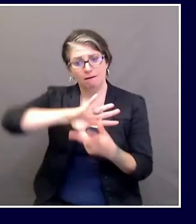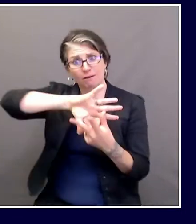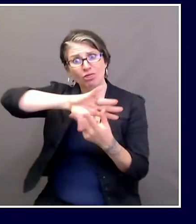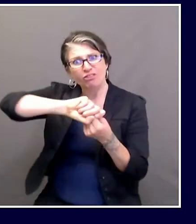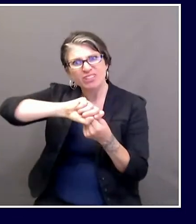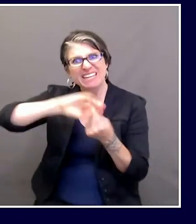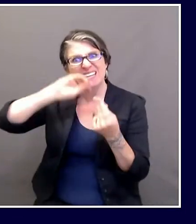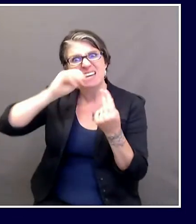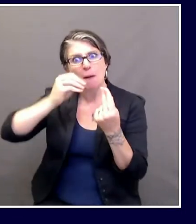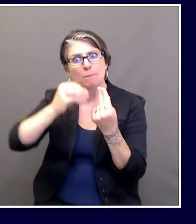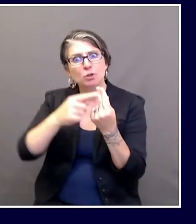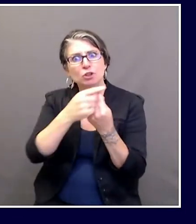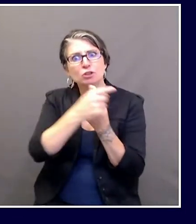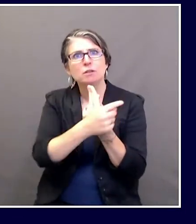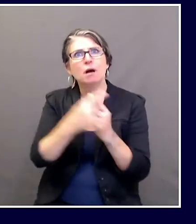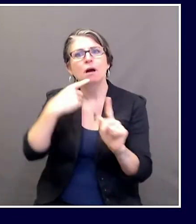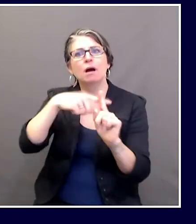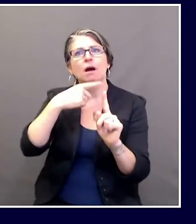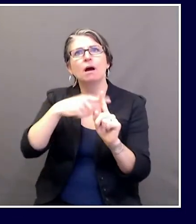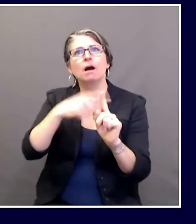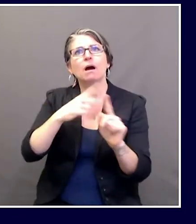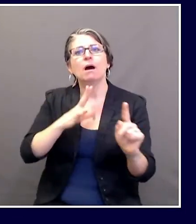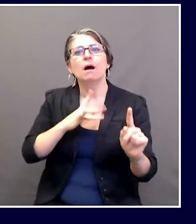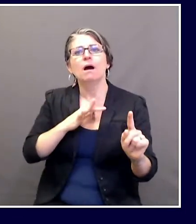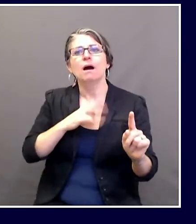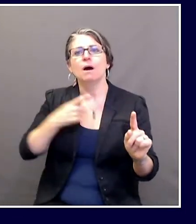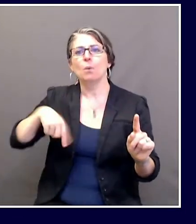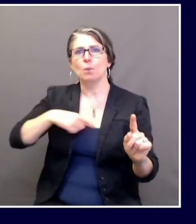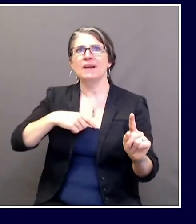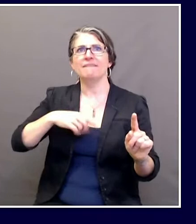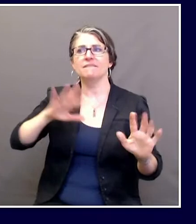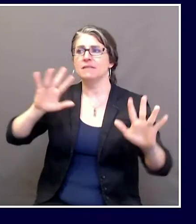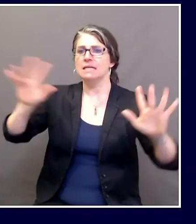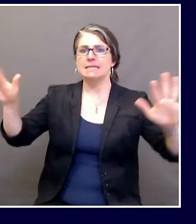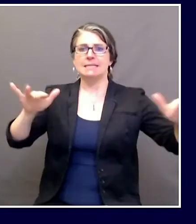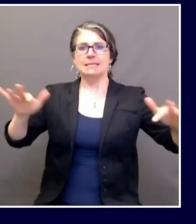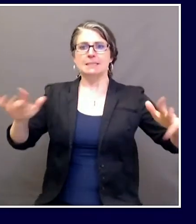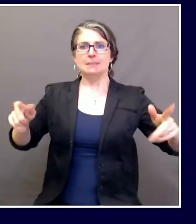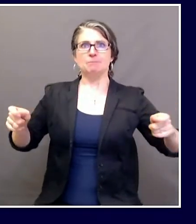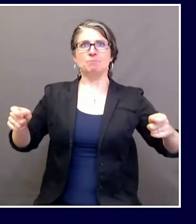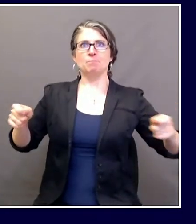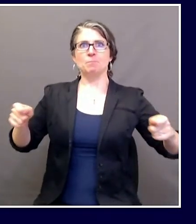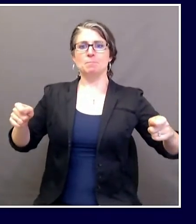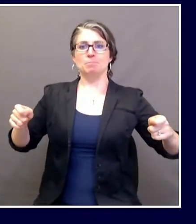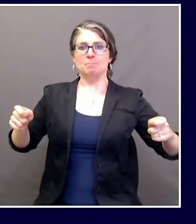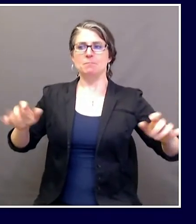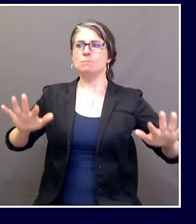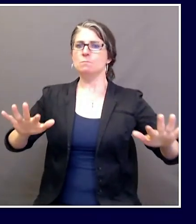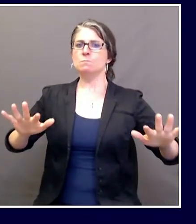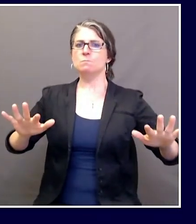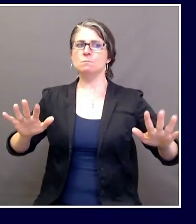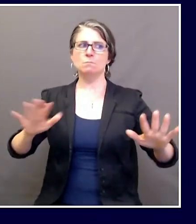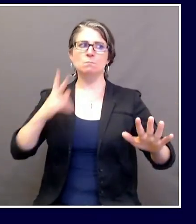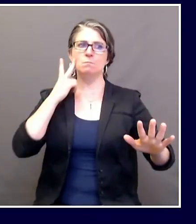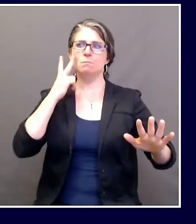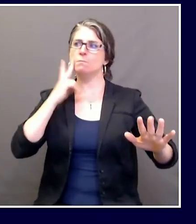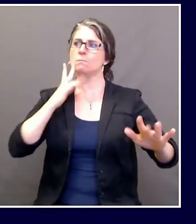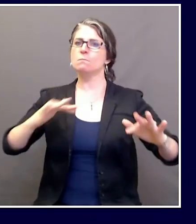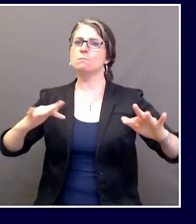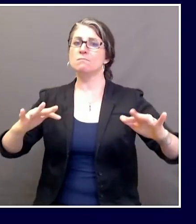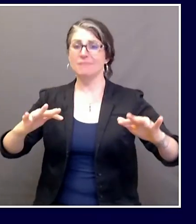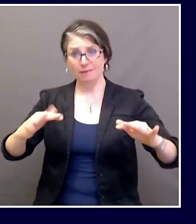out of sight. So what does this mean? Well, it means that if you have been fully